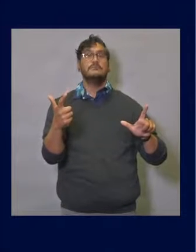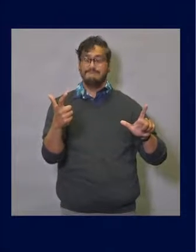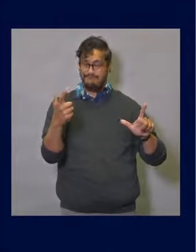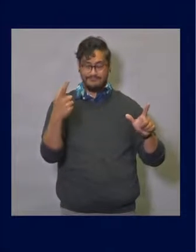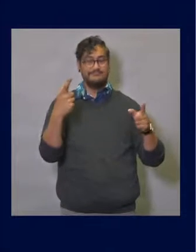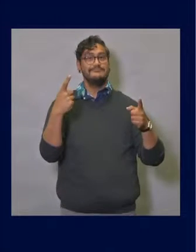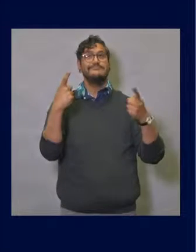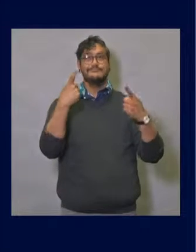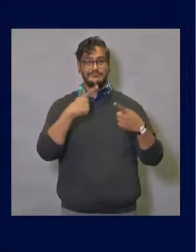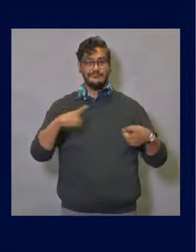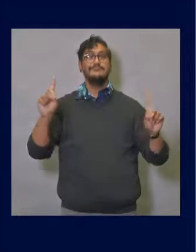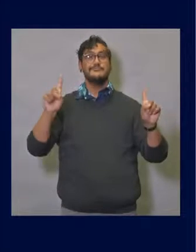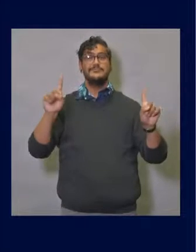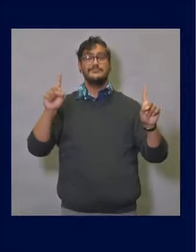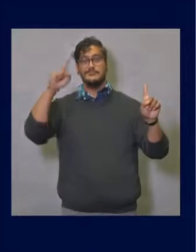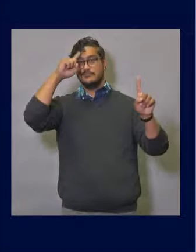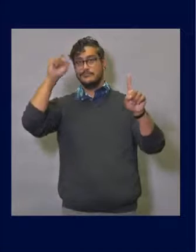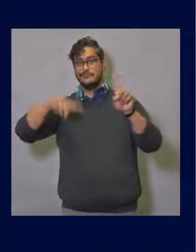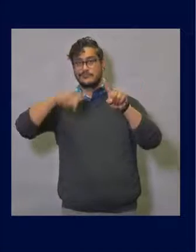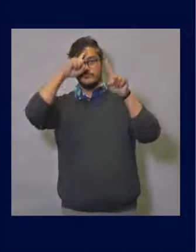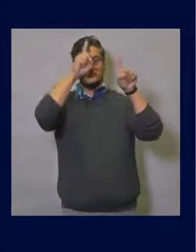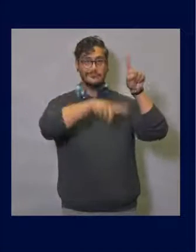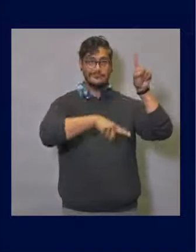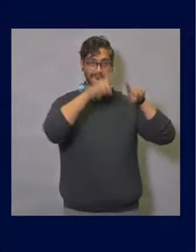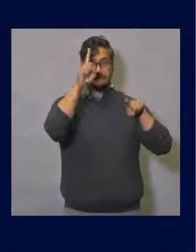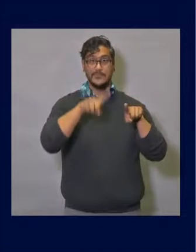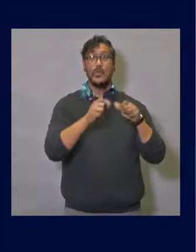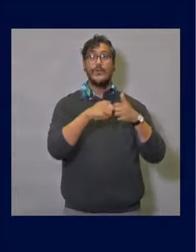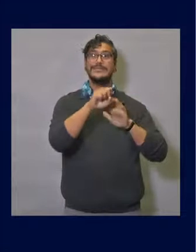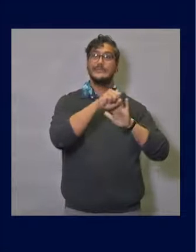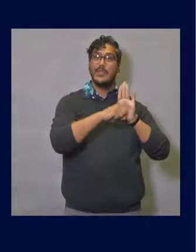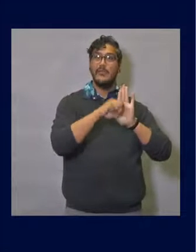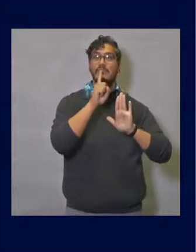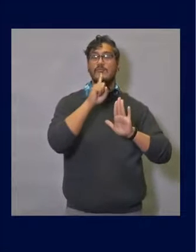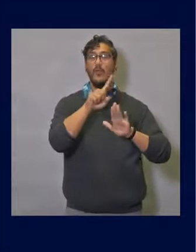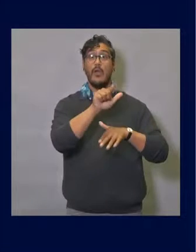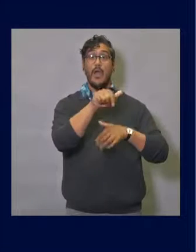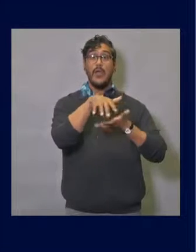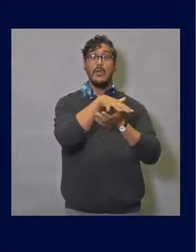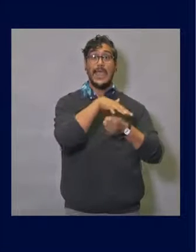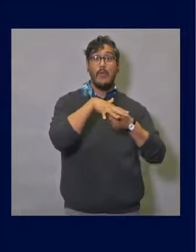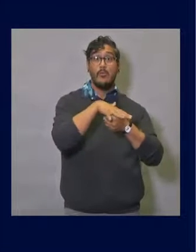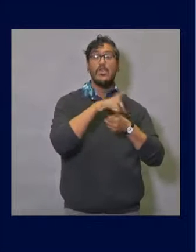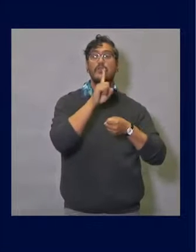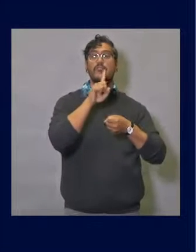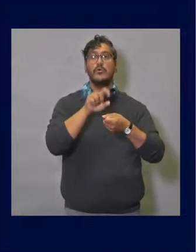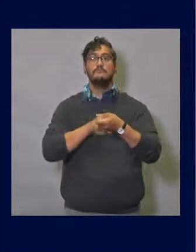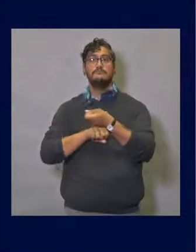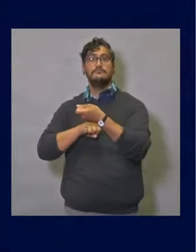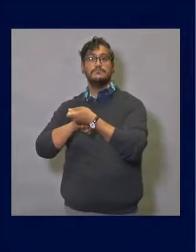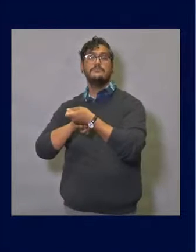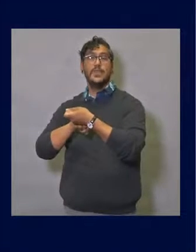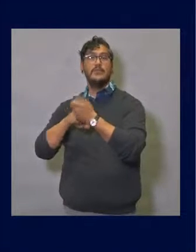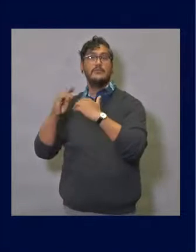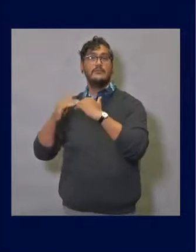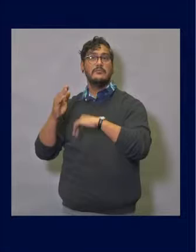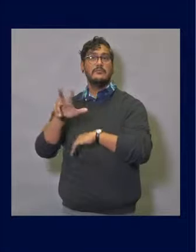our memorandum of understanding with the state that allows Los Angeles County to continue supporting the more than